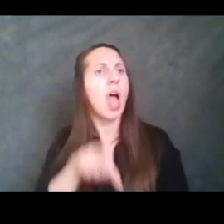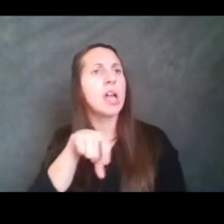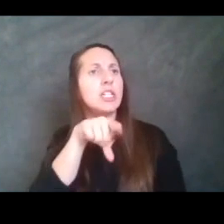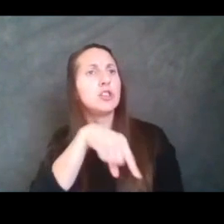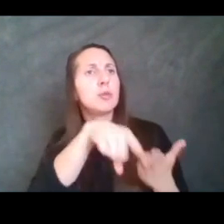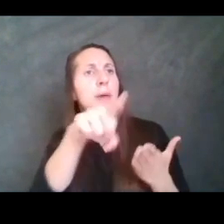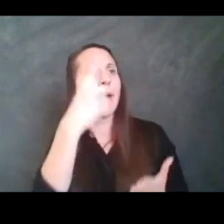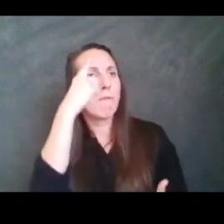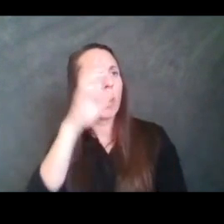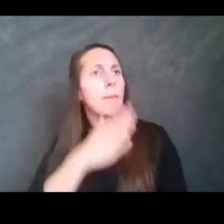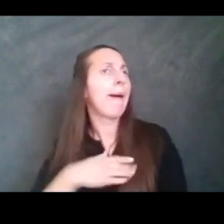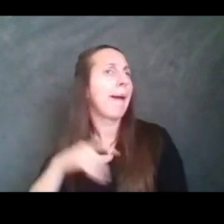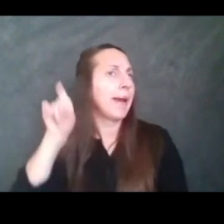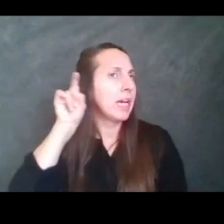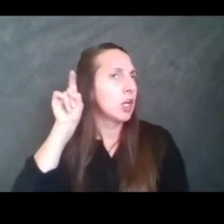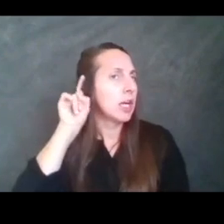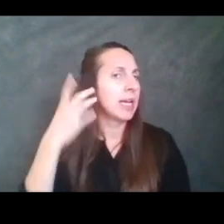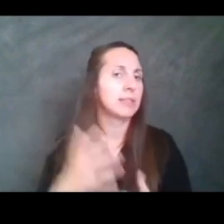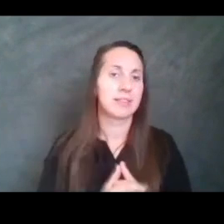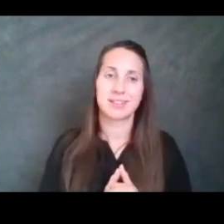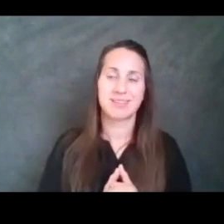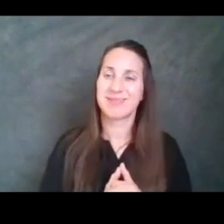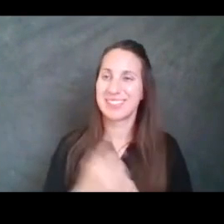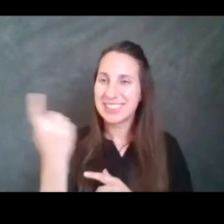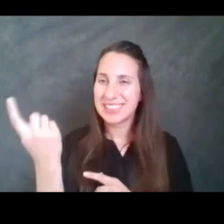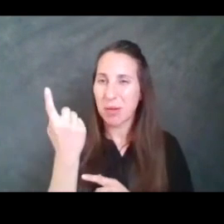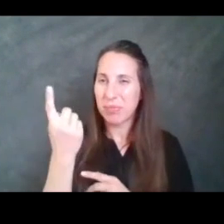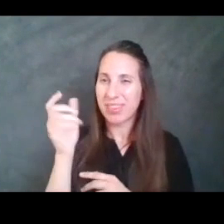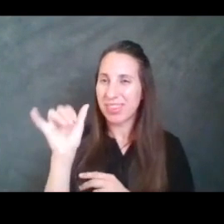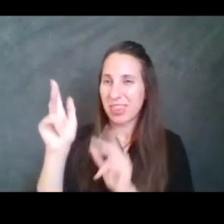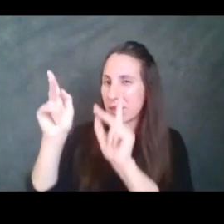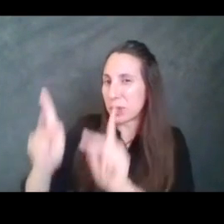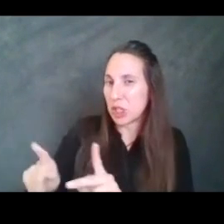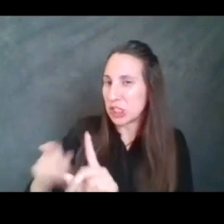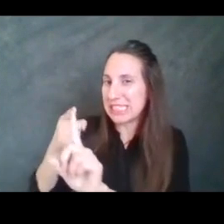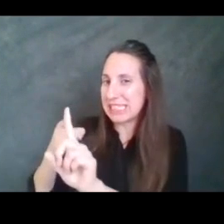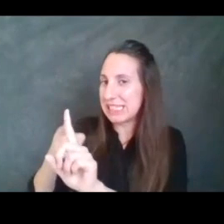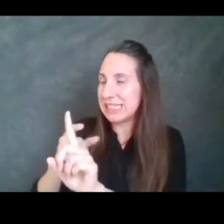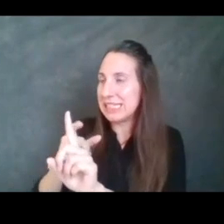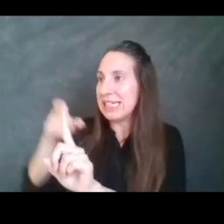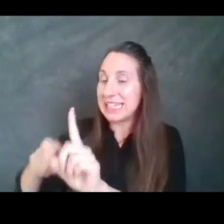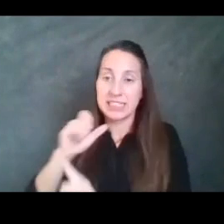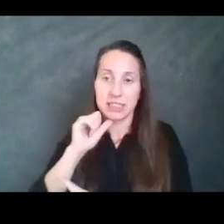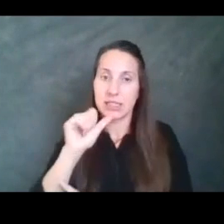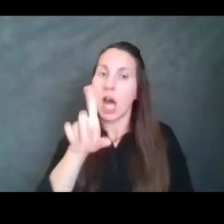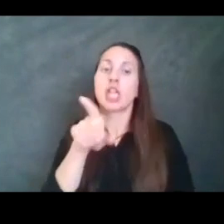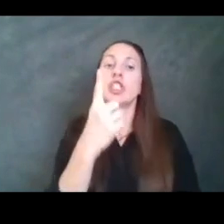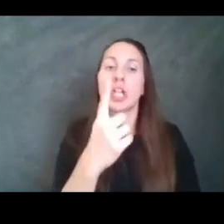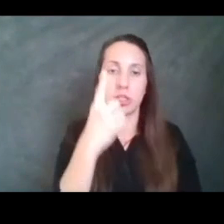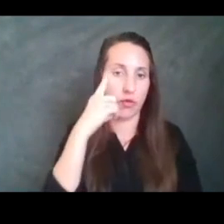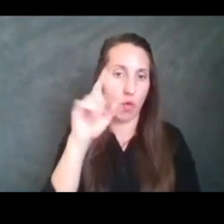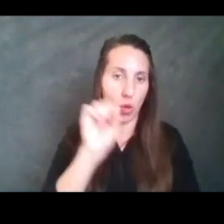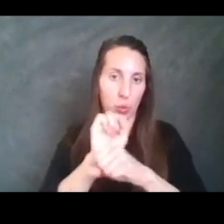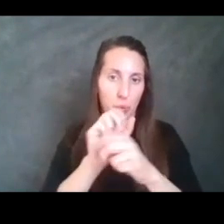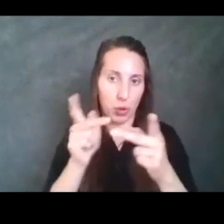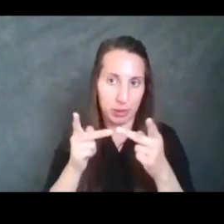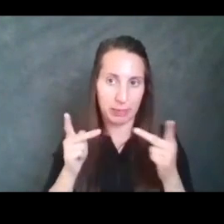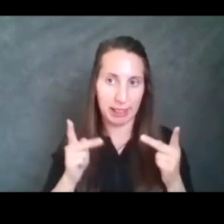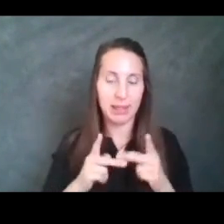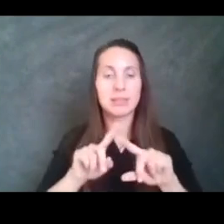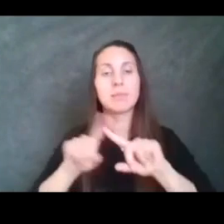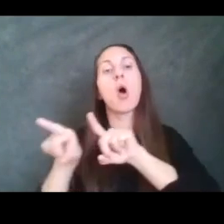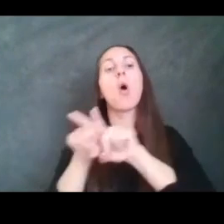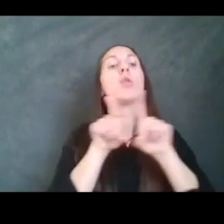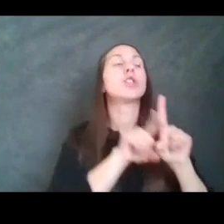hearing aid, something that the person needs not just in the workplace, but also from home,